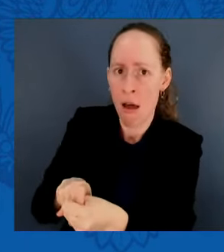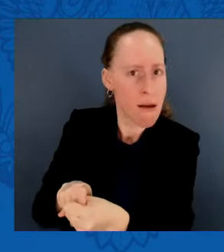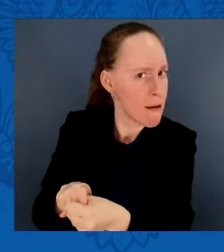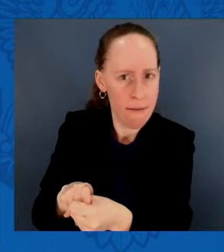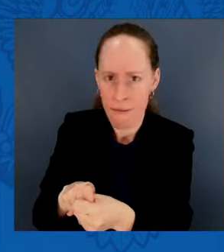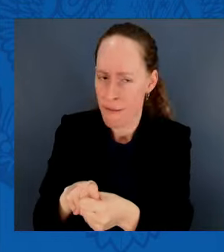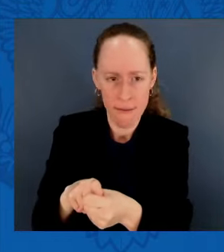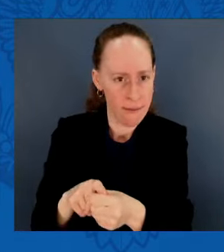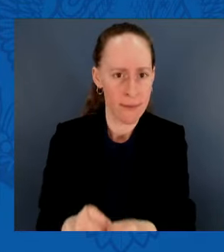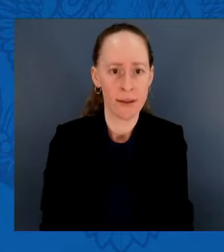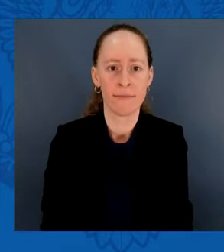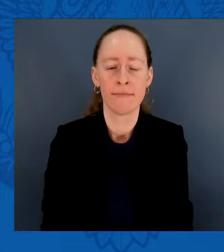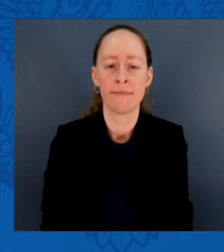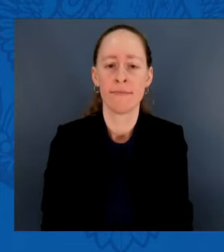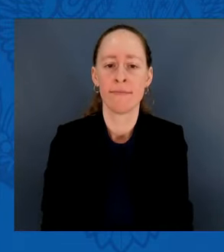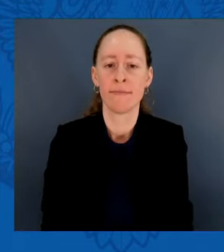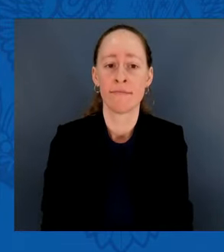of that.